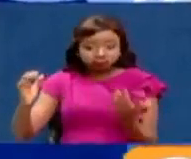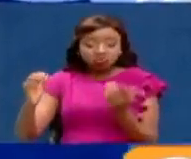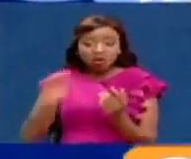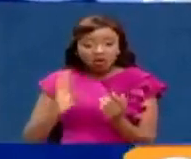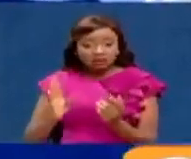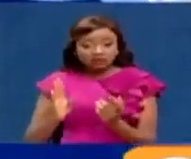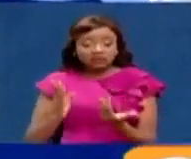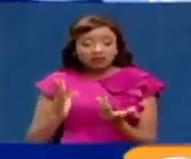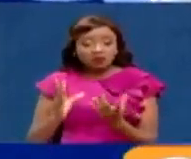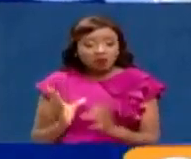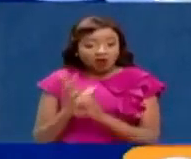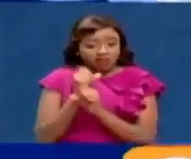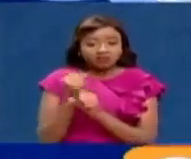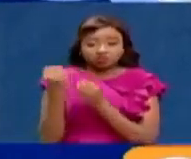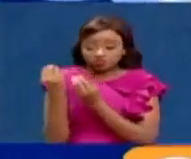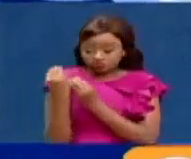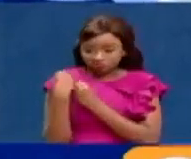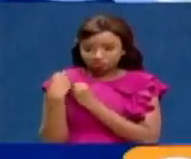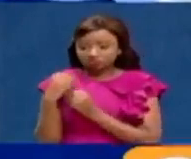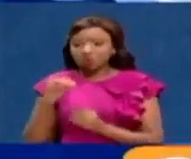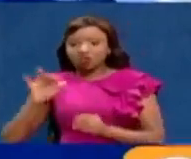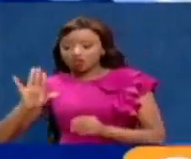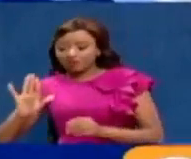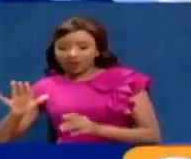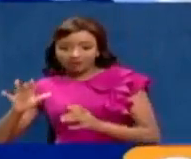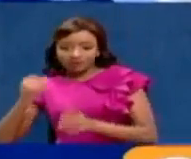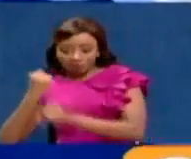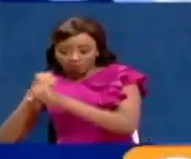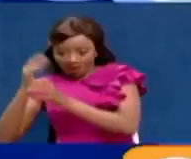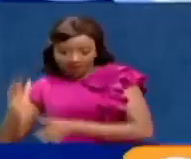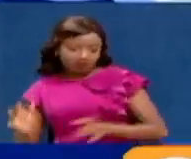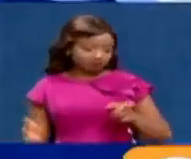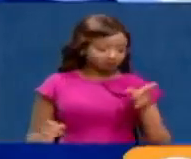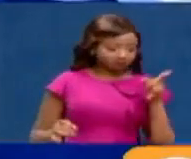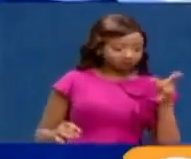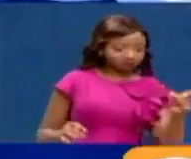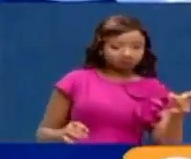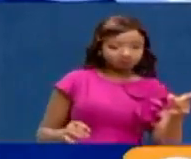is the body that is now coming in between the workers and the